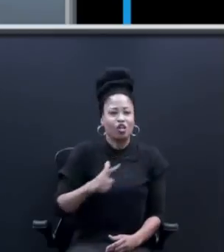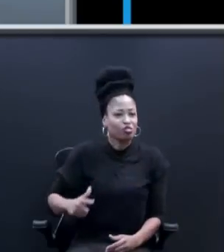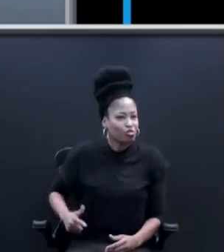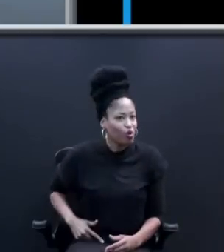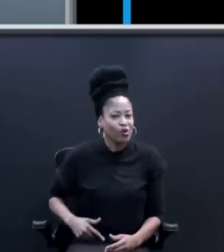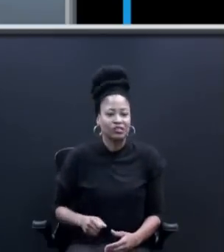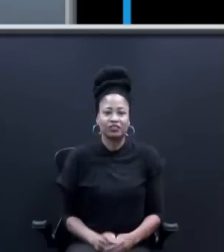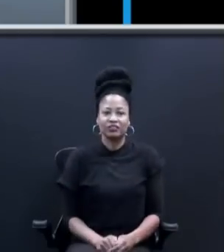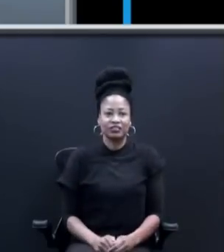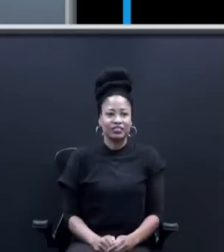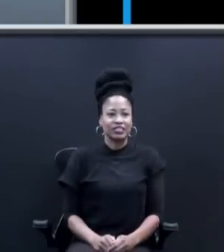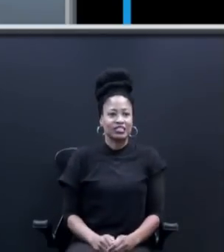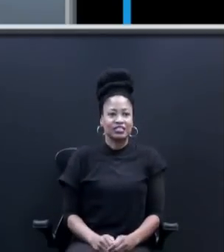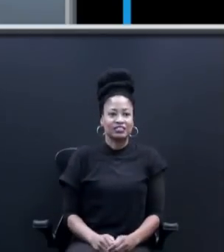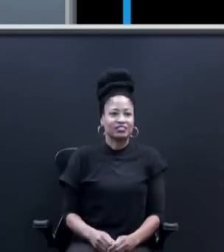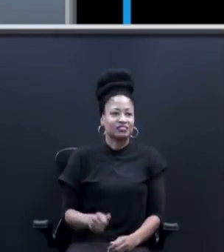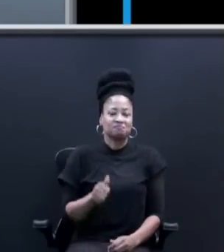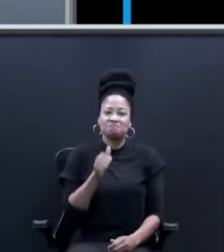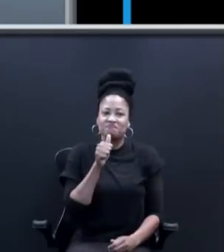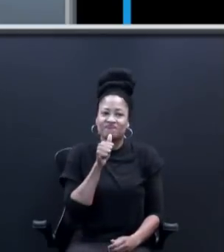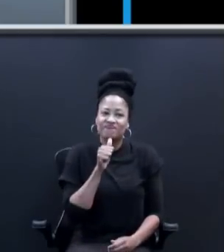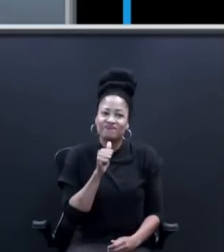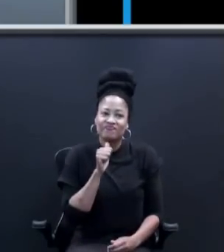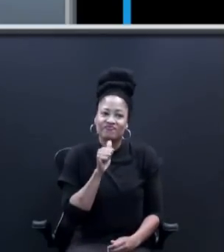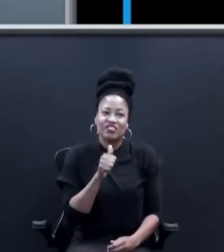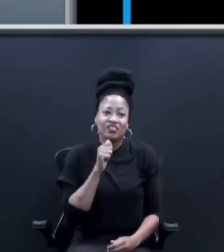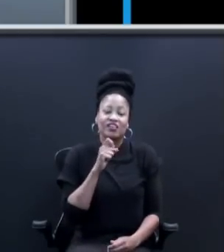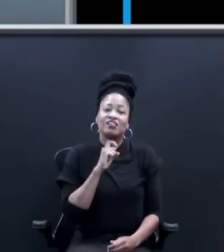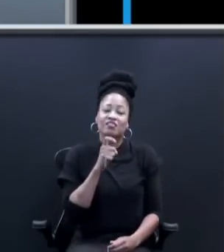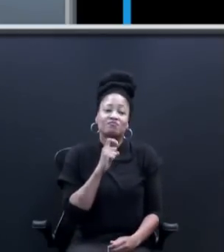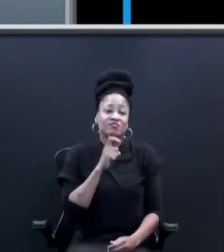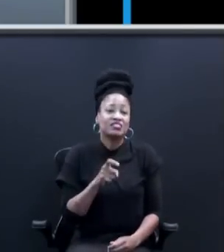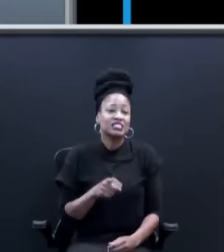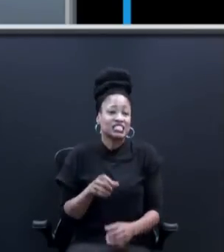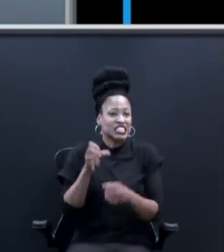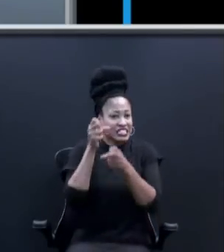ironclad, tight. 7 days, weekly Sabbath day.